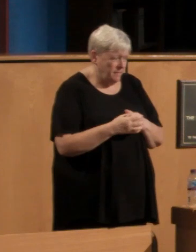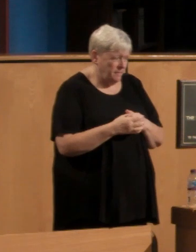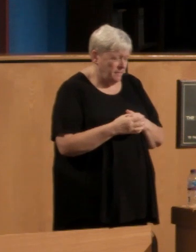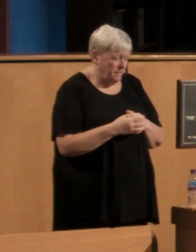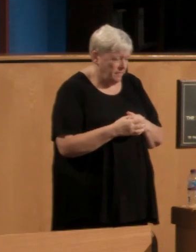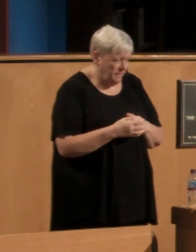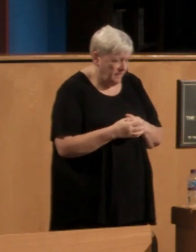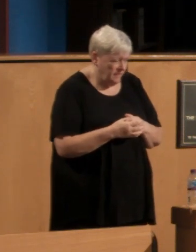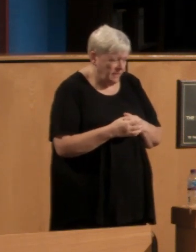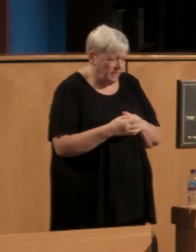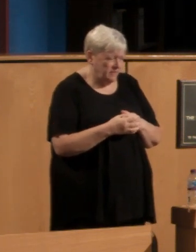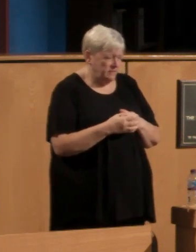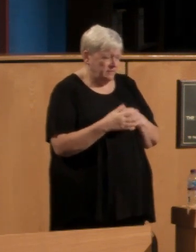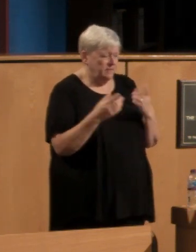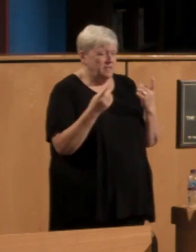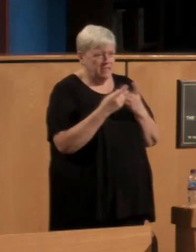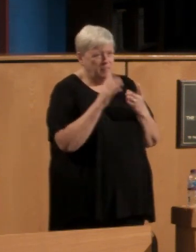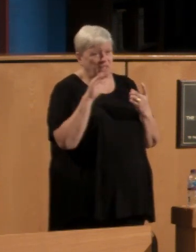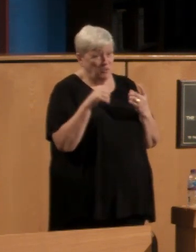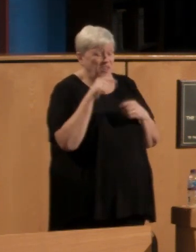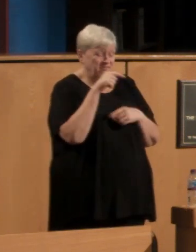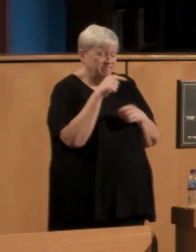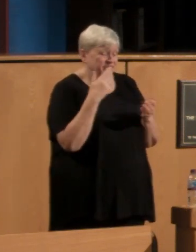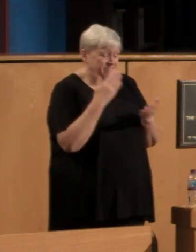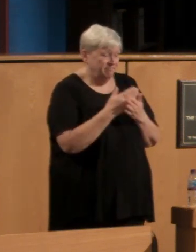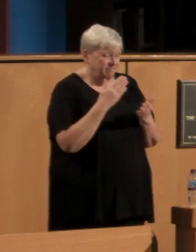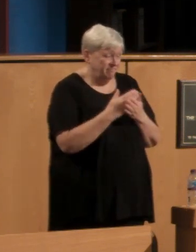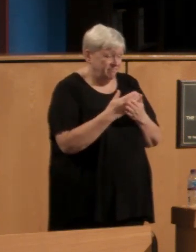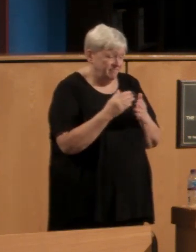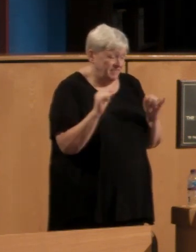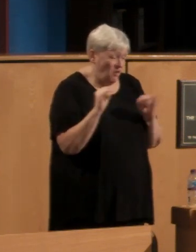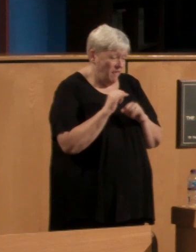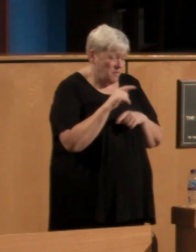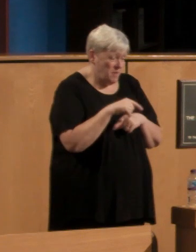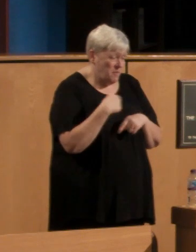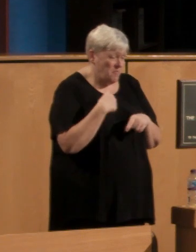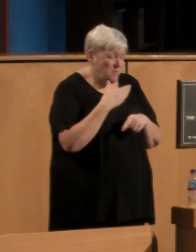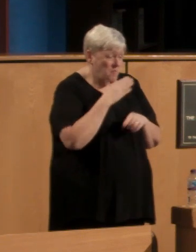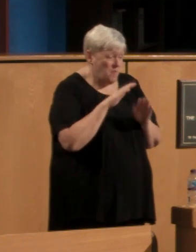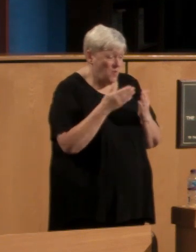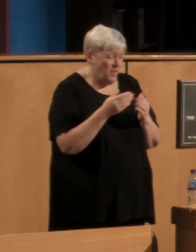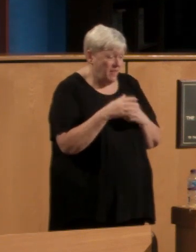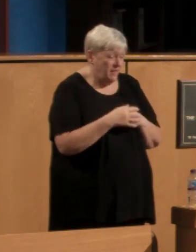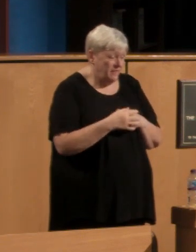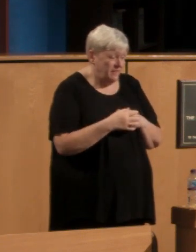why, but there's definitely something a bit queer and a tinge of horror in Dr. Seuss, I think.